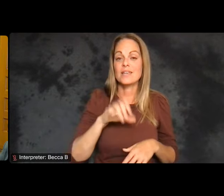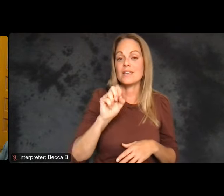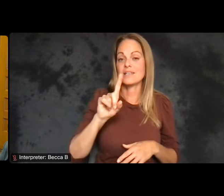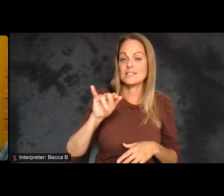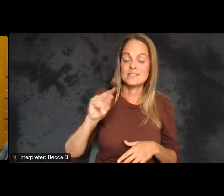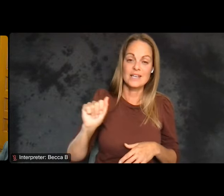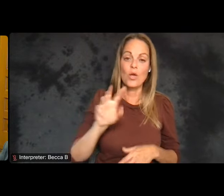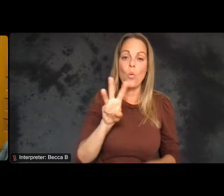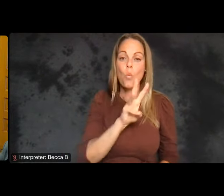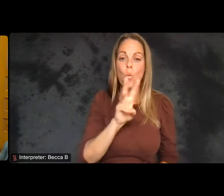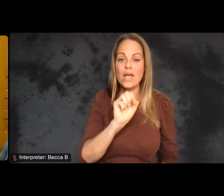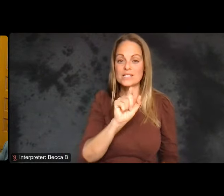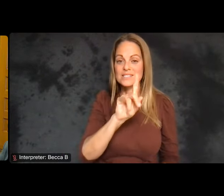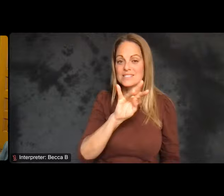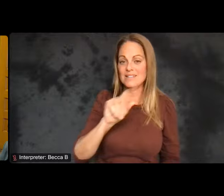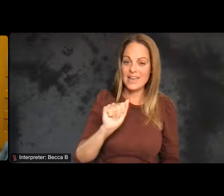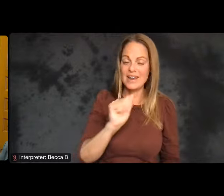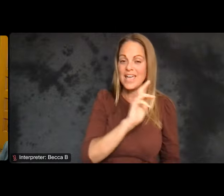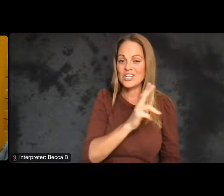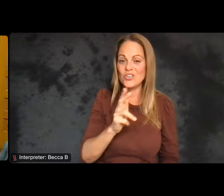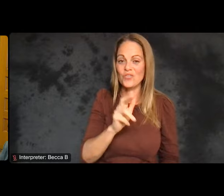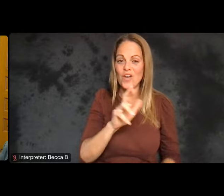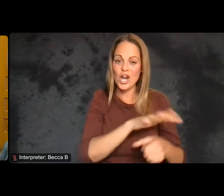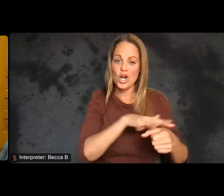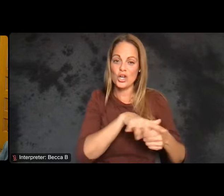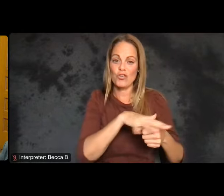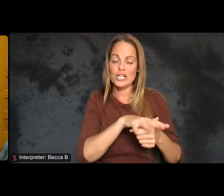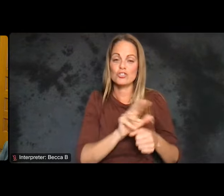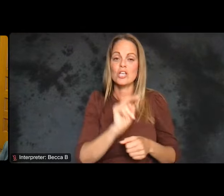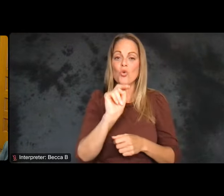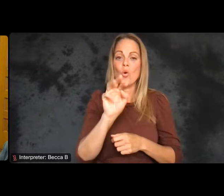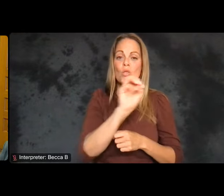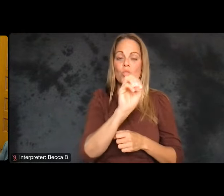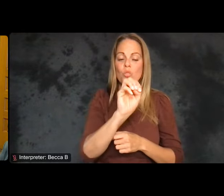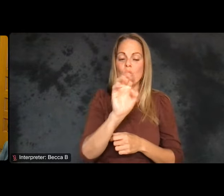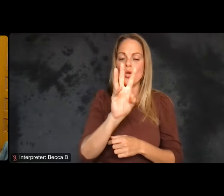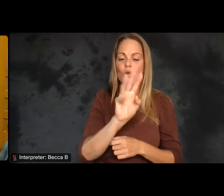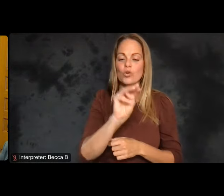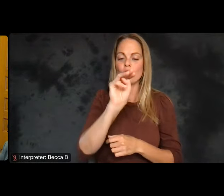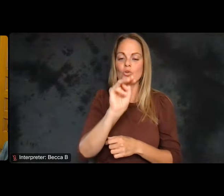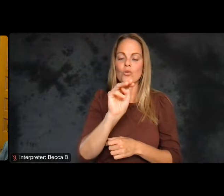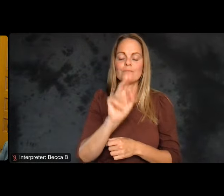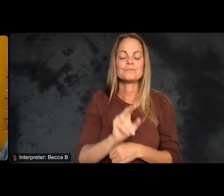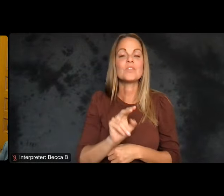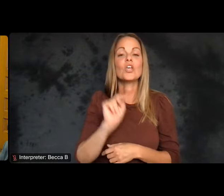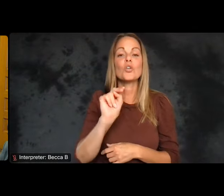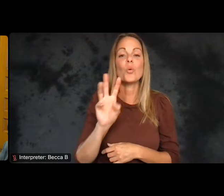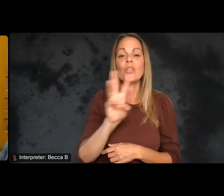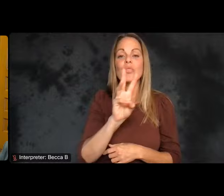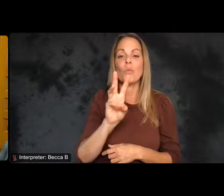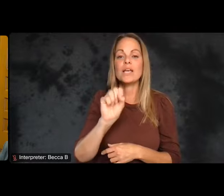and we have a firing range even in northwest Saline County. So